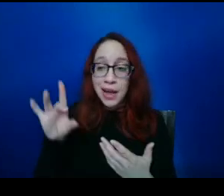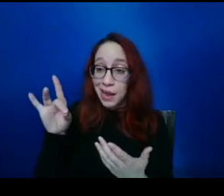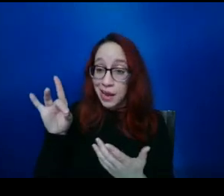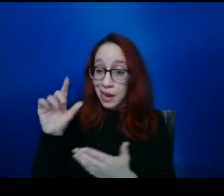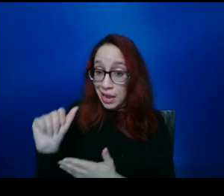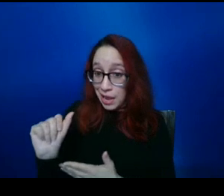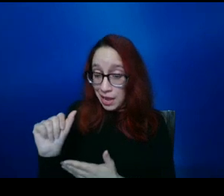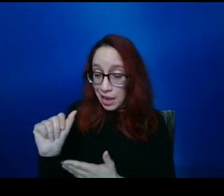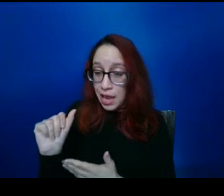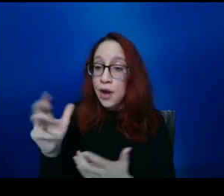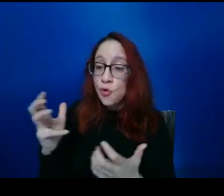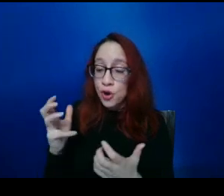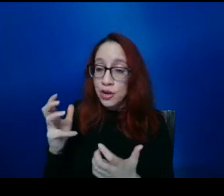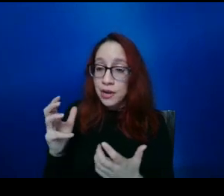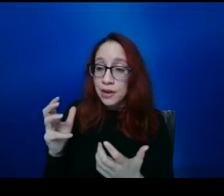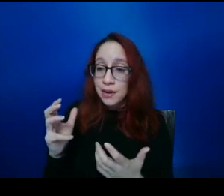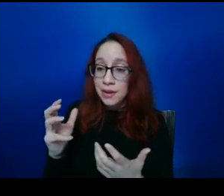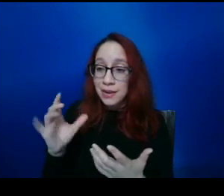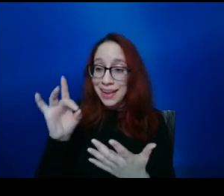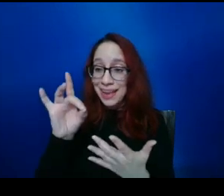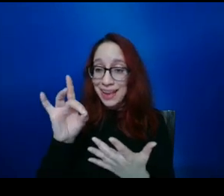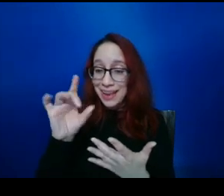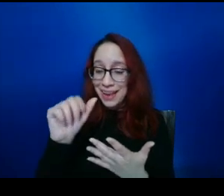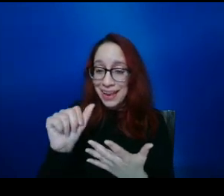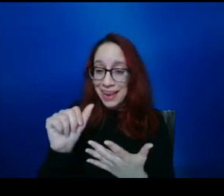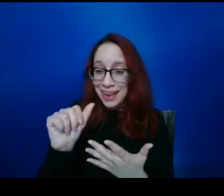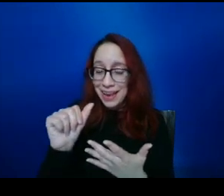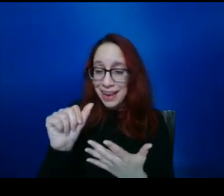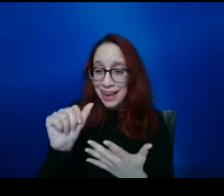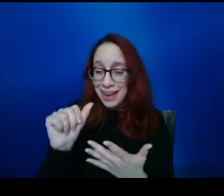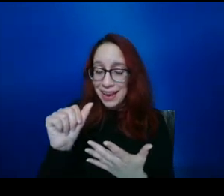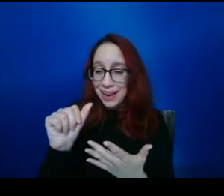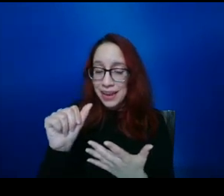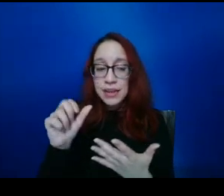after 12A, which would be 7C.